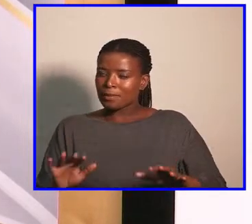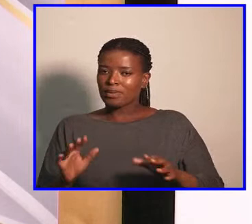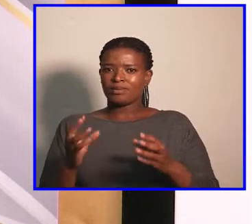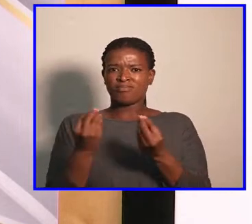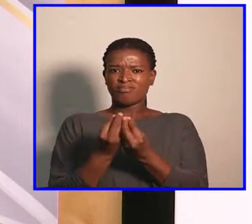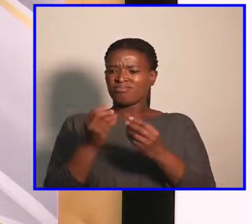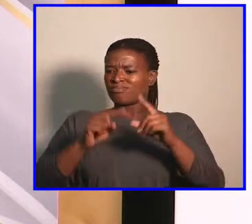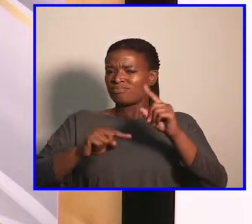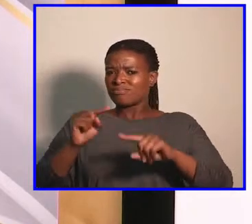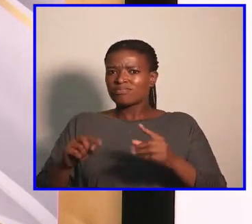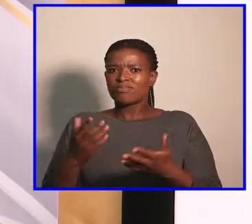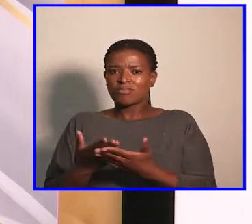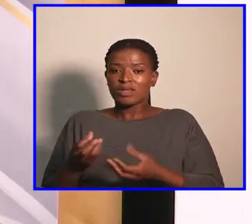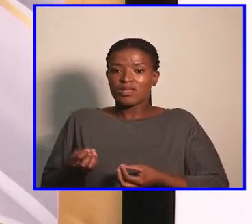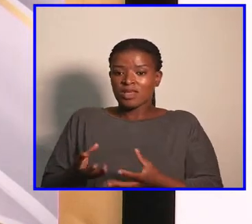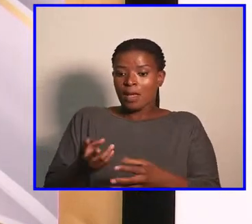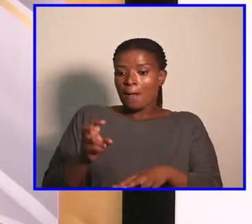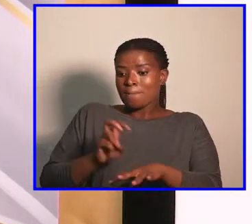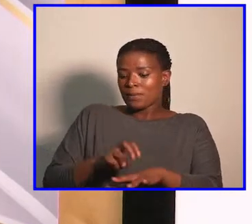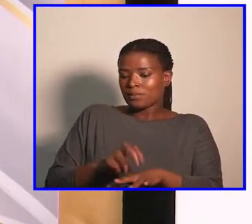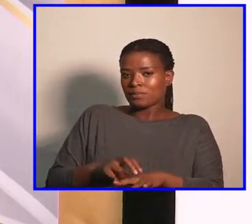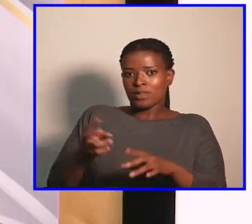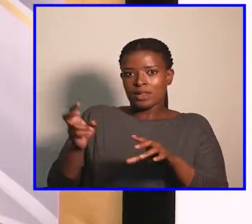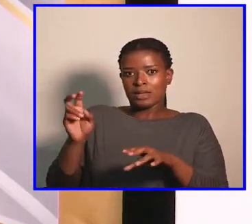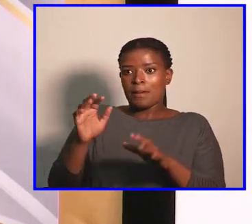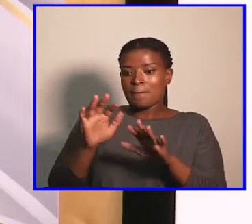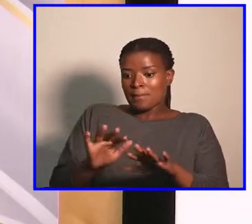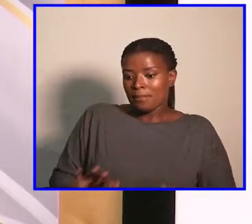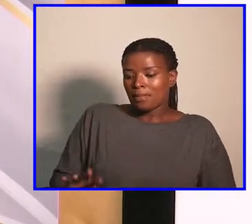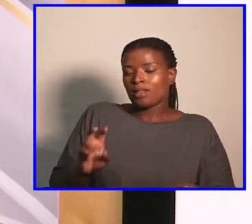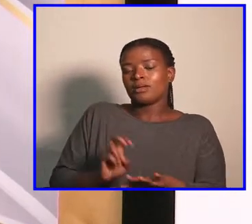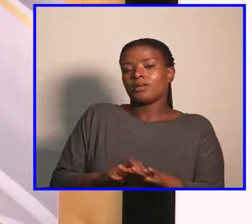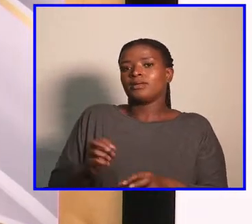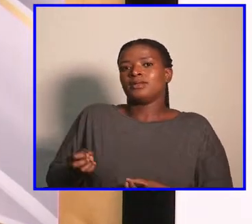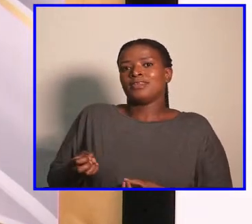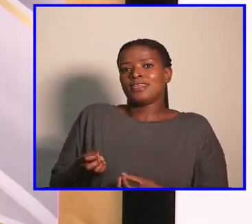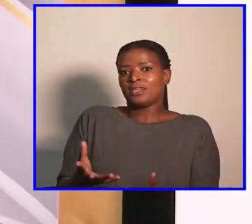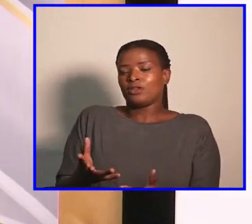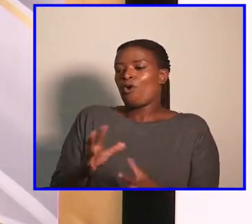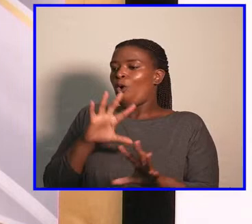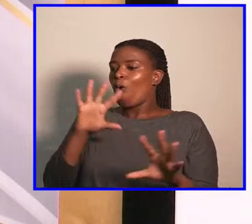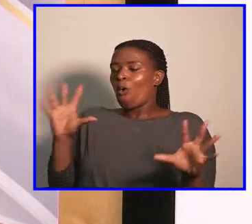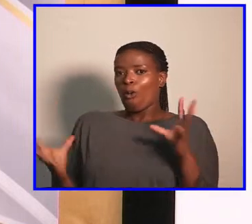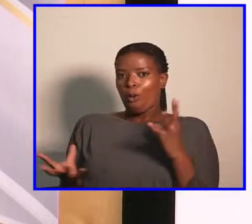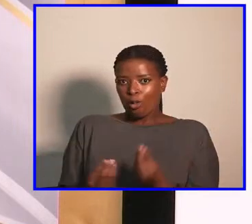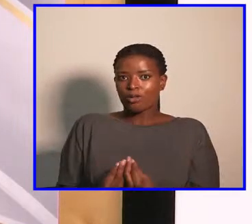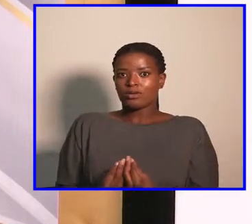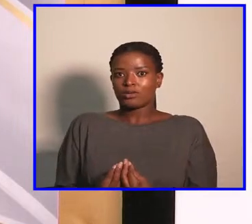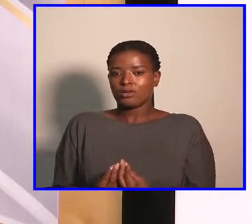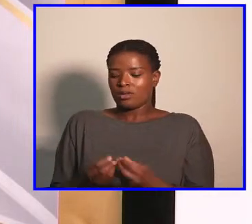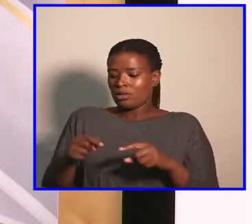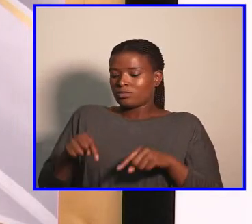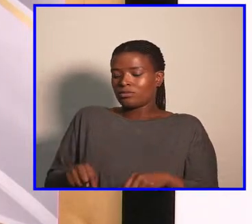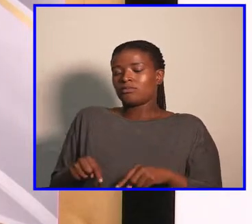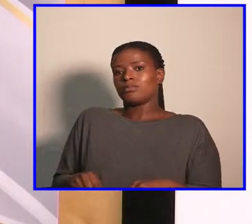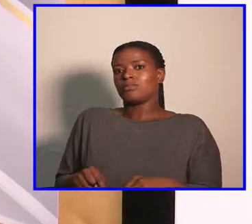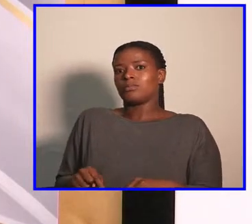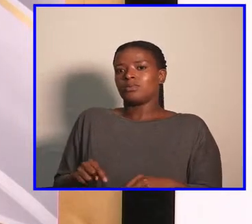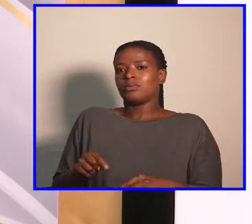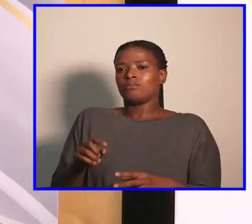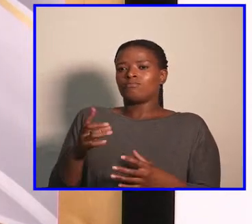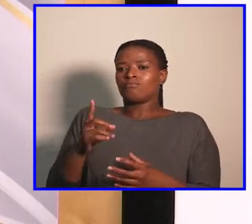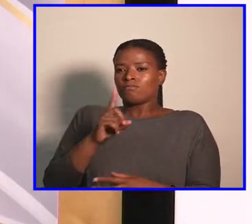services that our people are entitled to. And for all of that, today we stand here and pause for a